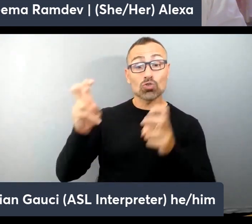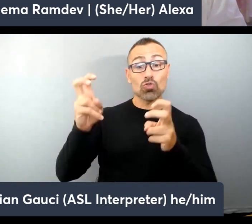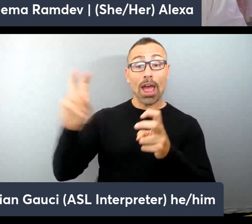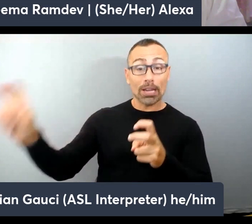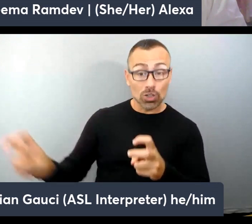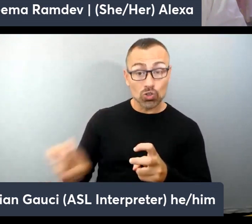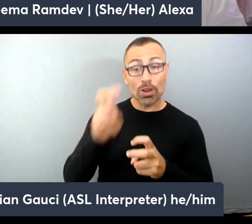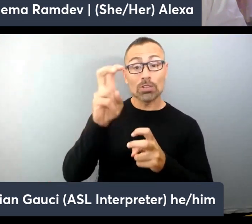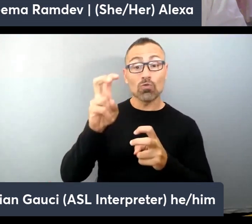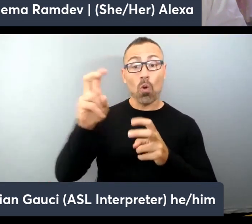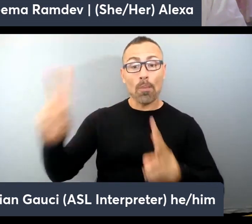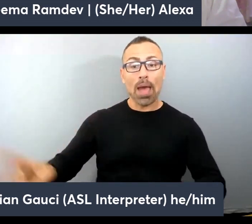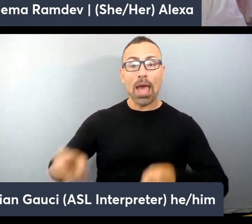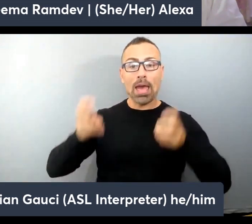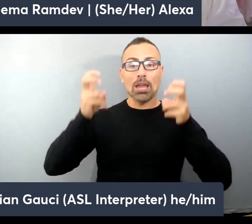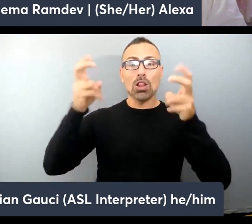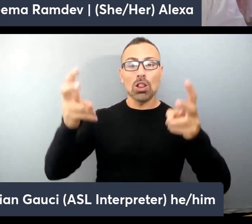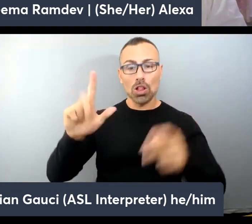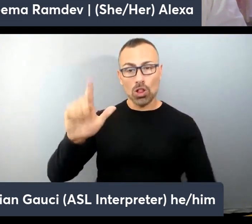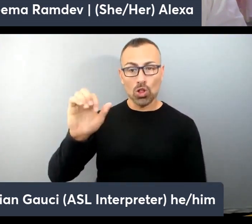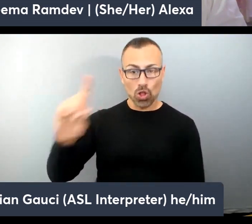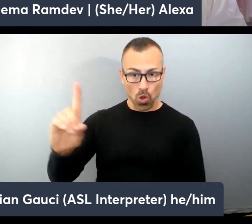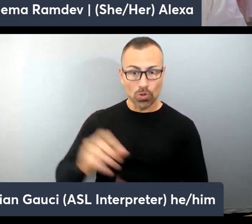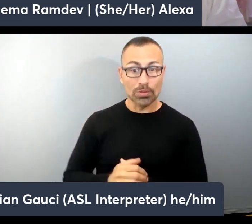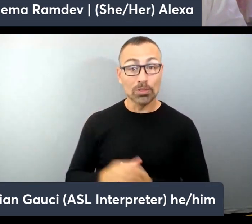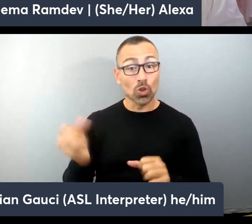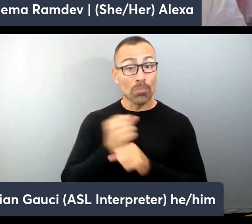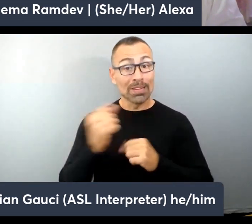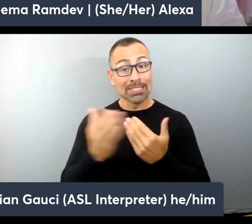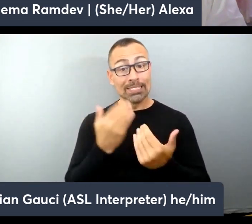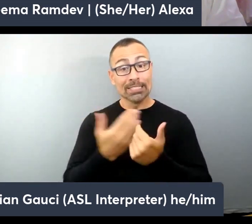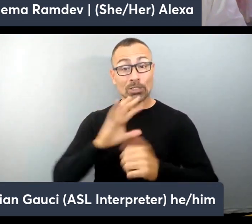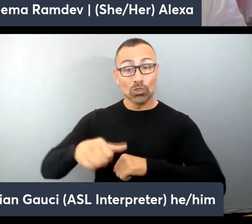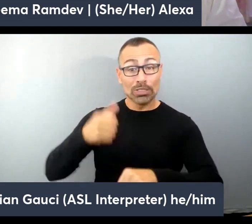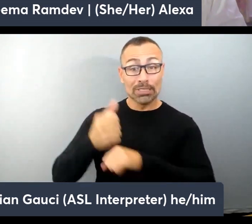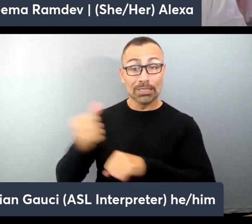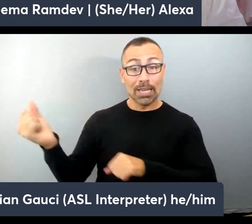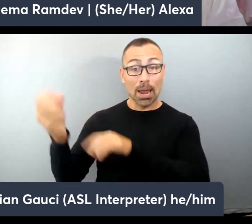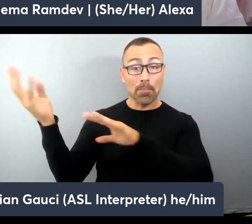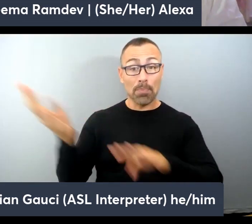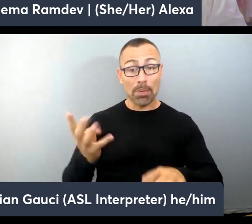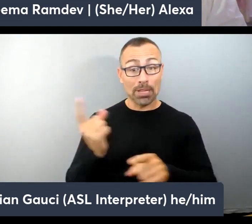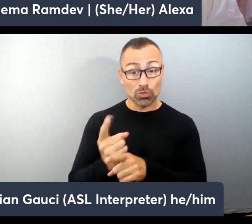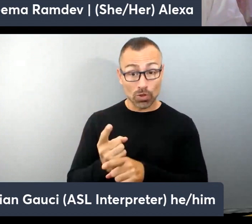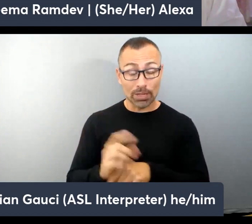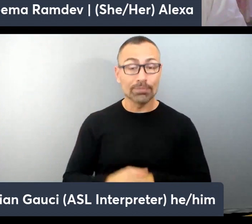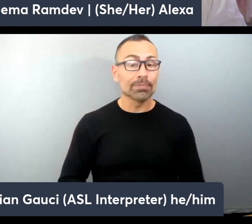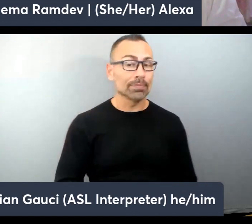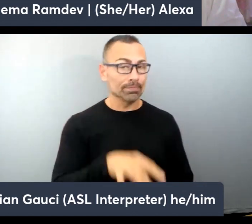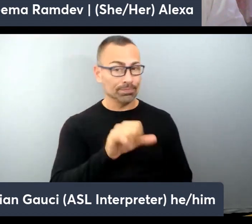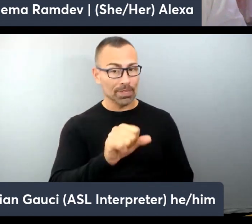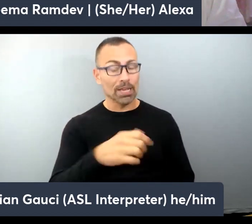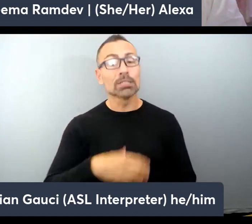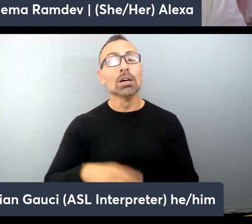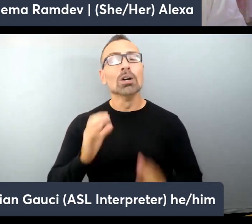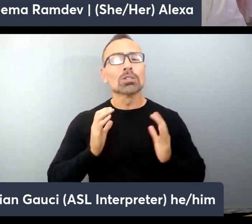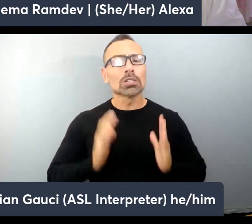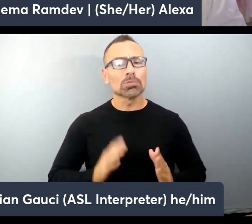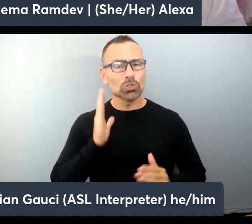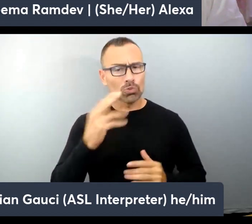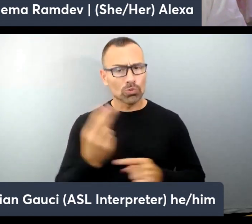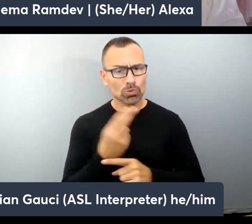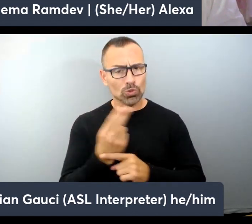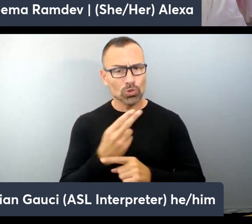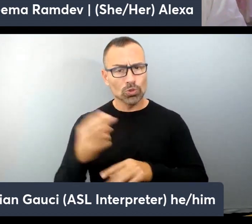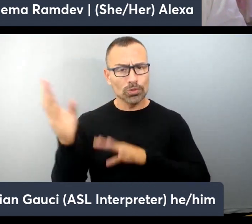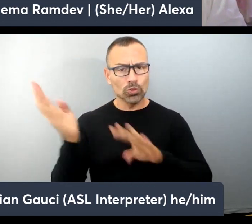to set up continuous ingestion pipelines. Is that correct? Correct. Customers use streaming ETL to process